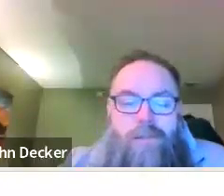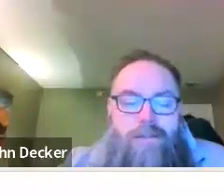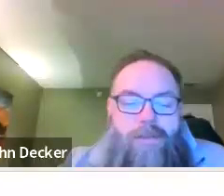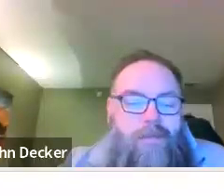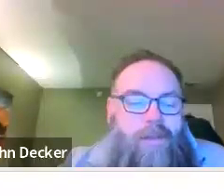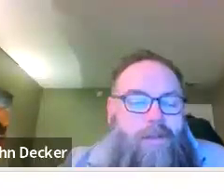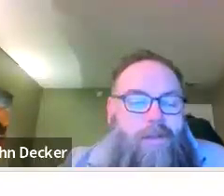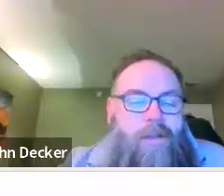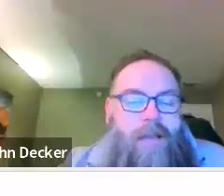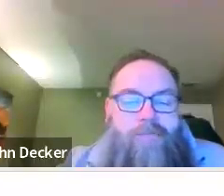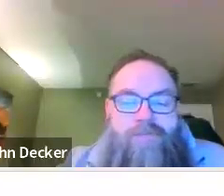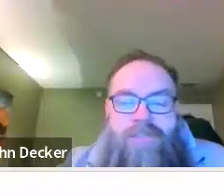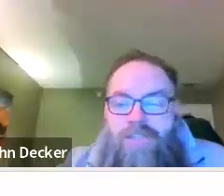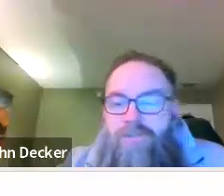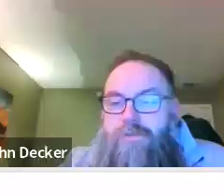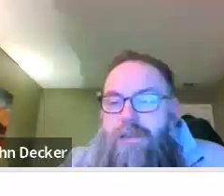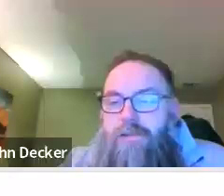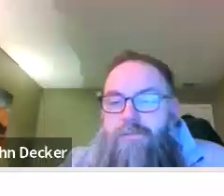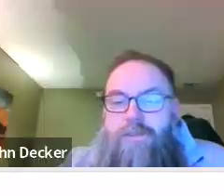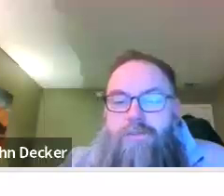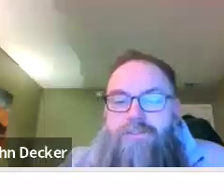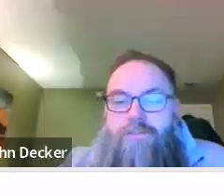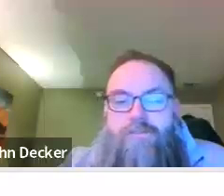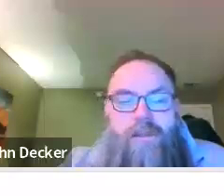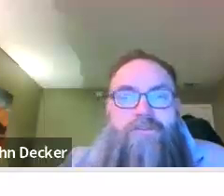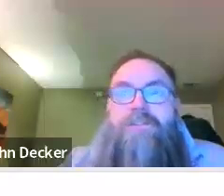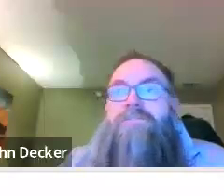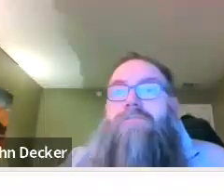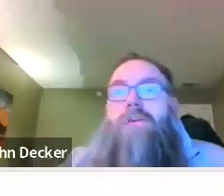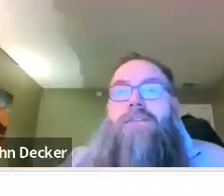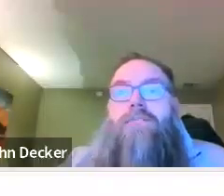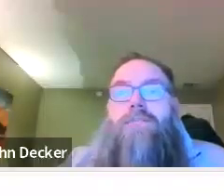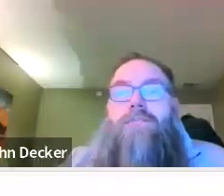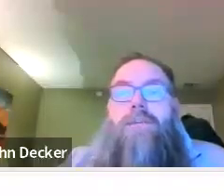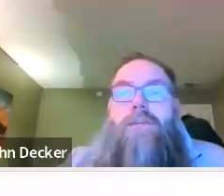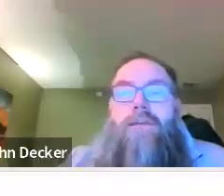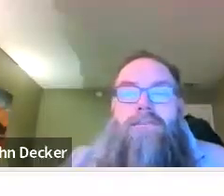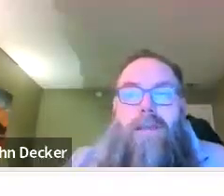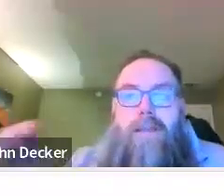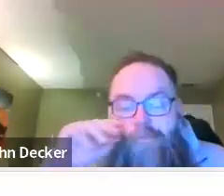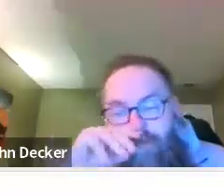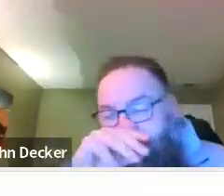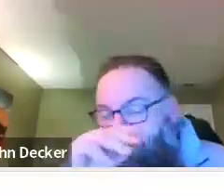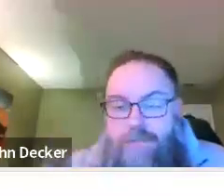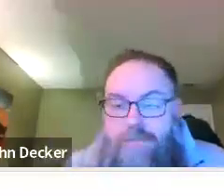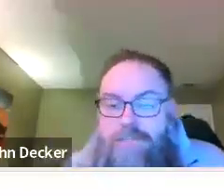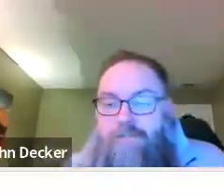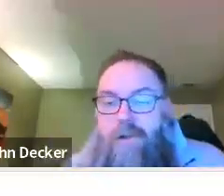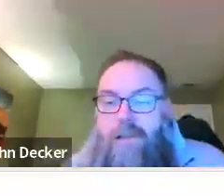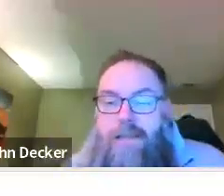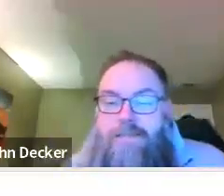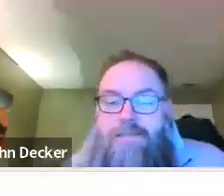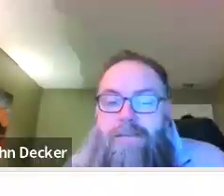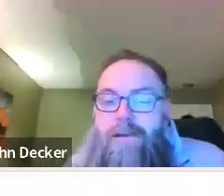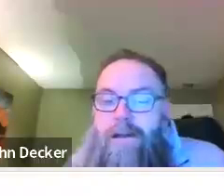regional center. So I'm glad that we're going to be able to have those continue, and hopefully you as service providers continue your excellence in expanding employment